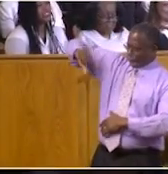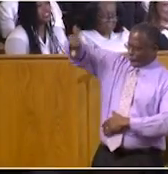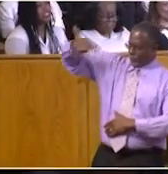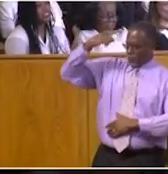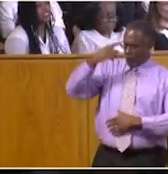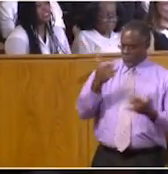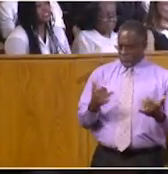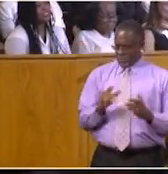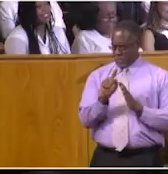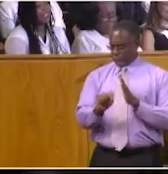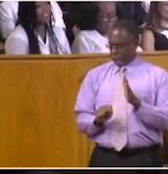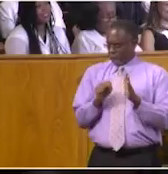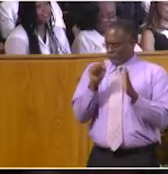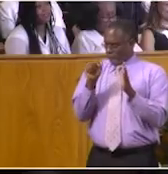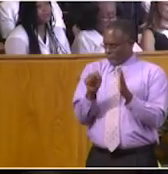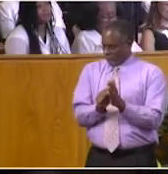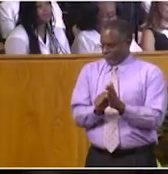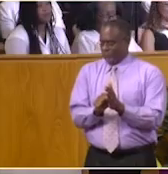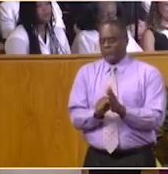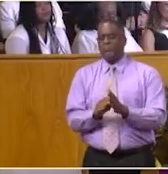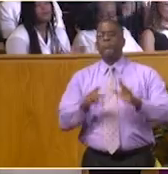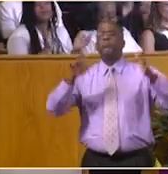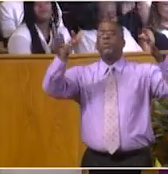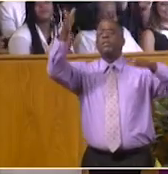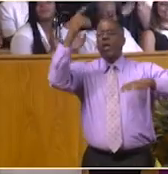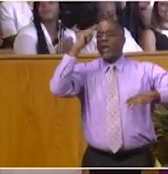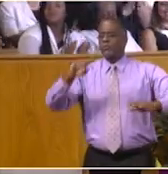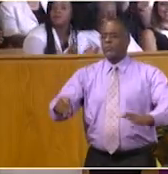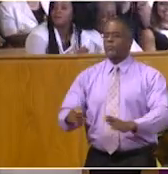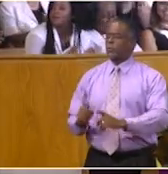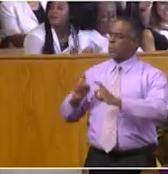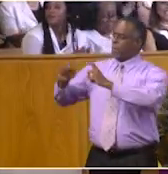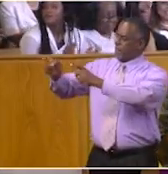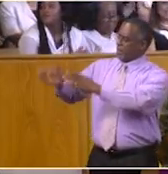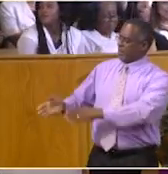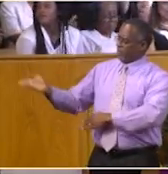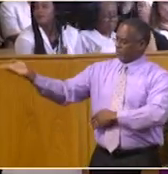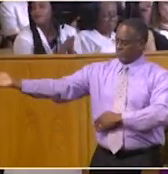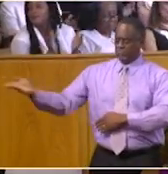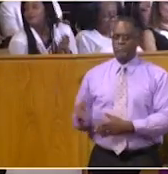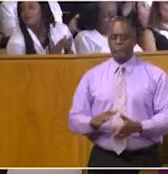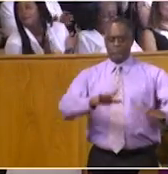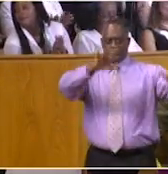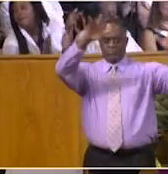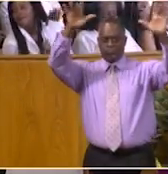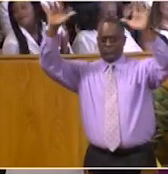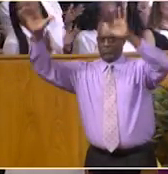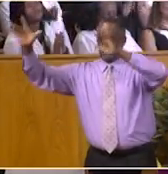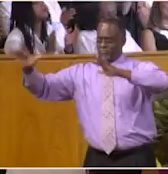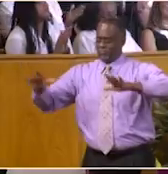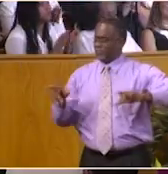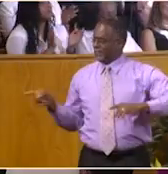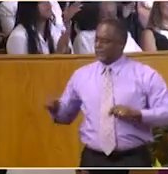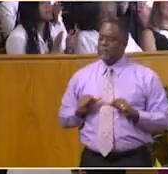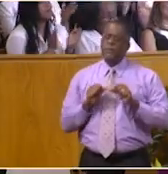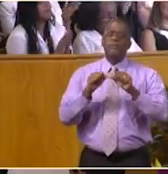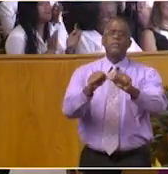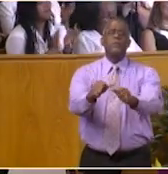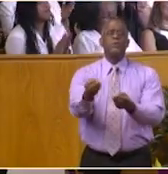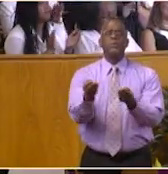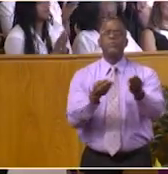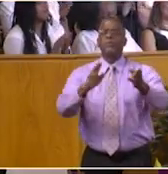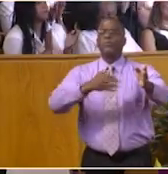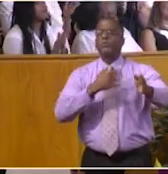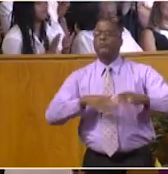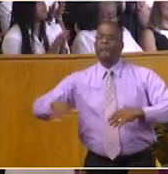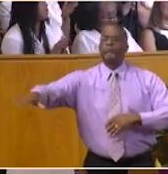such a time as this. Give God some praise for this maestro as he continues to minister in music